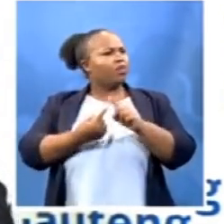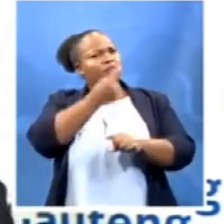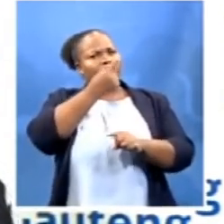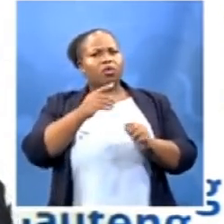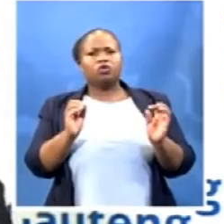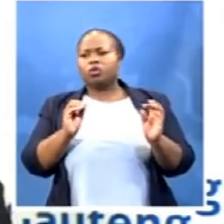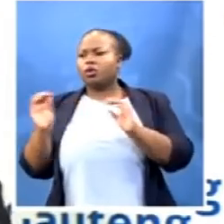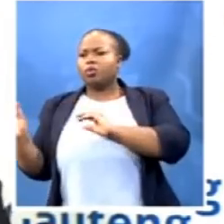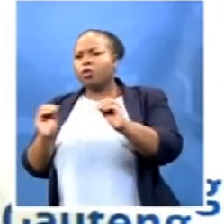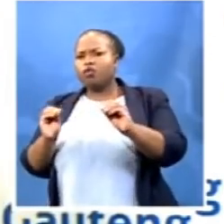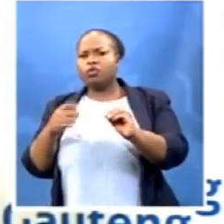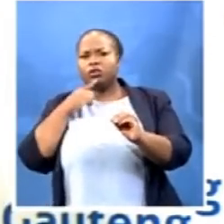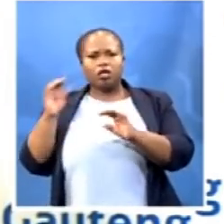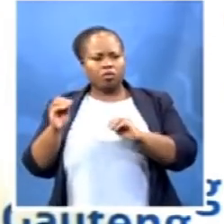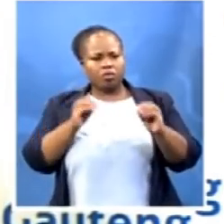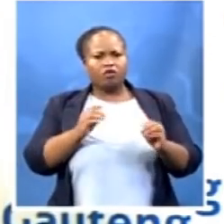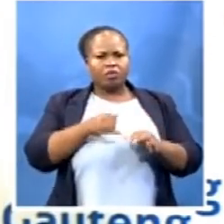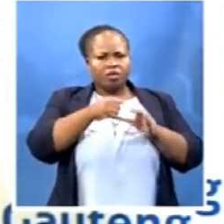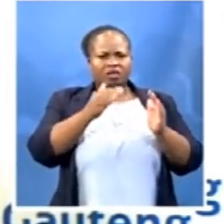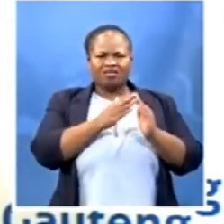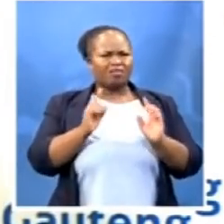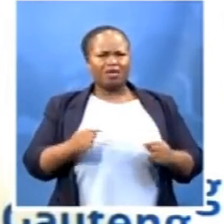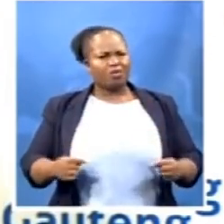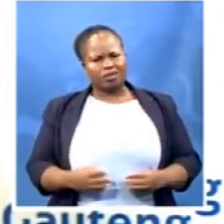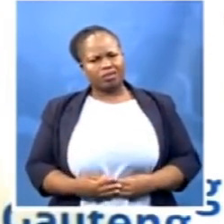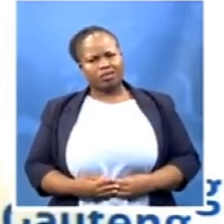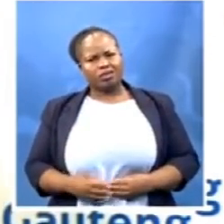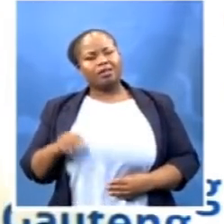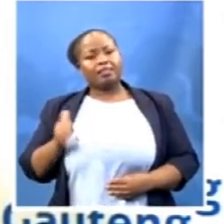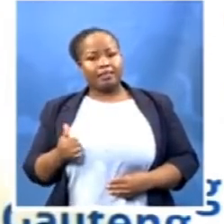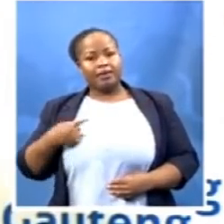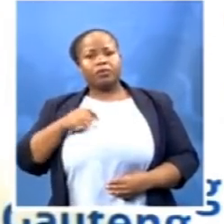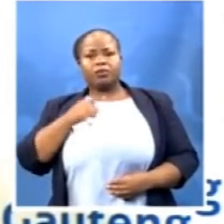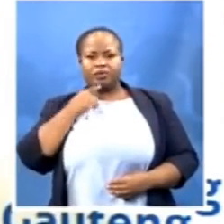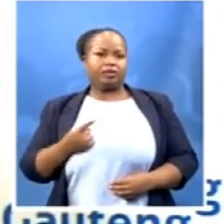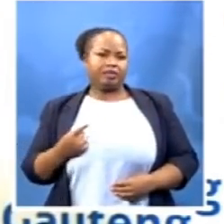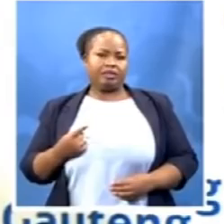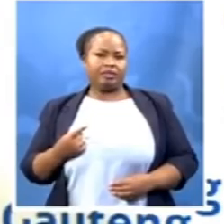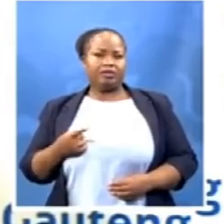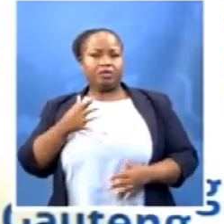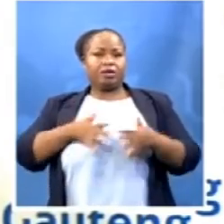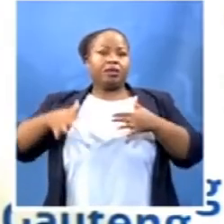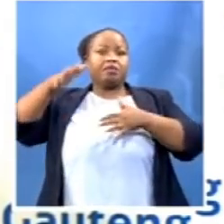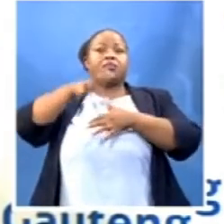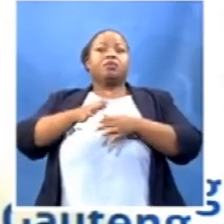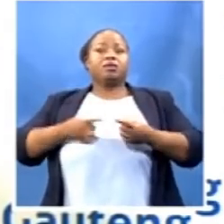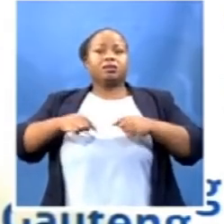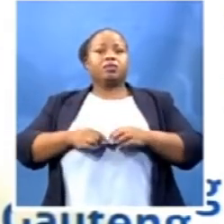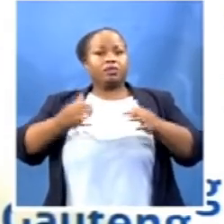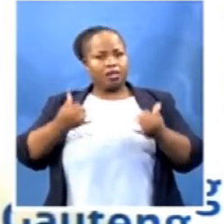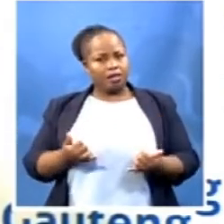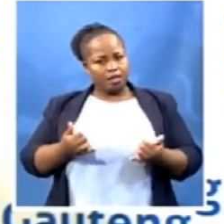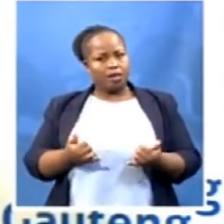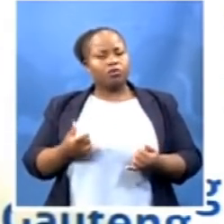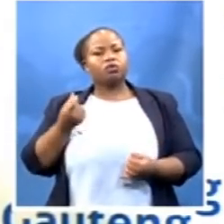We're not going to do that. So that's why we shouldn't. Our priority now is to defeat this